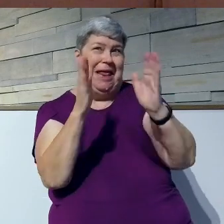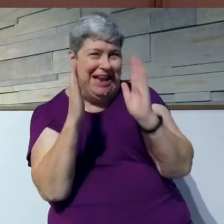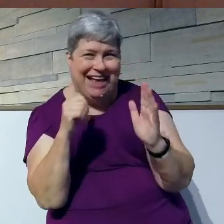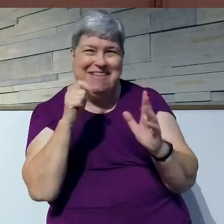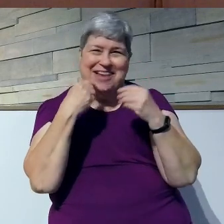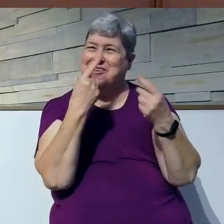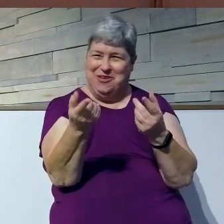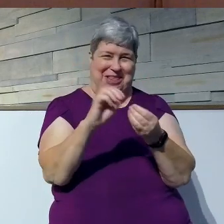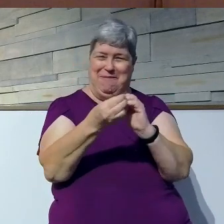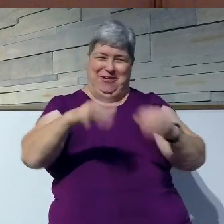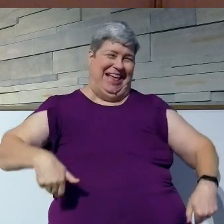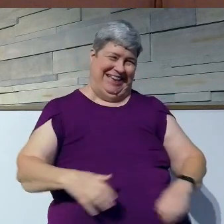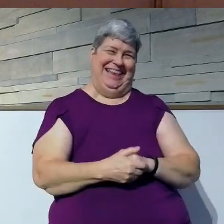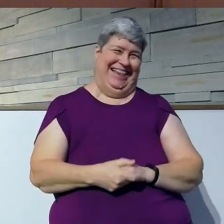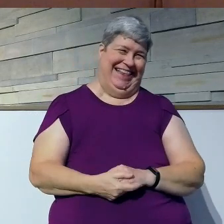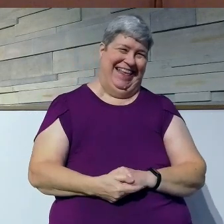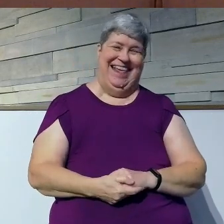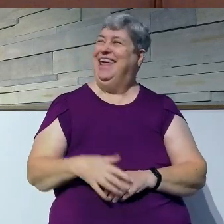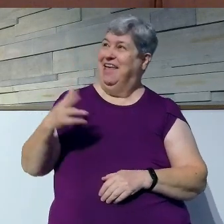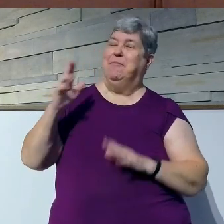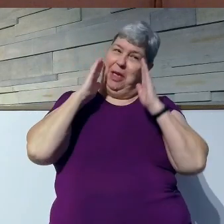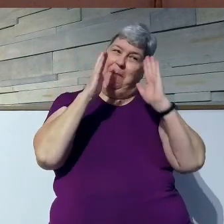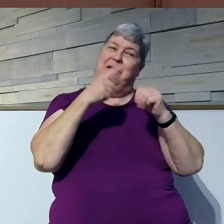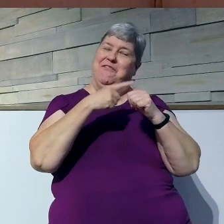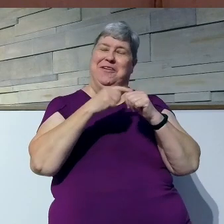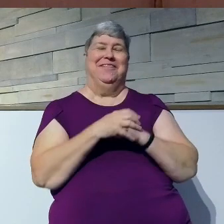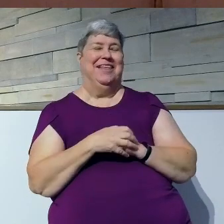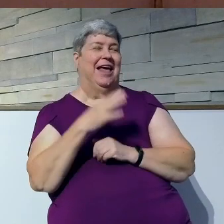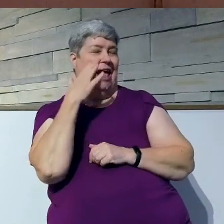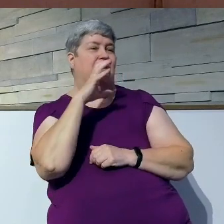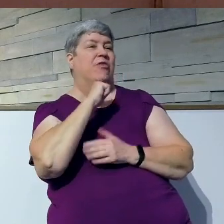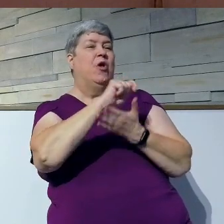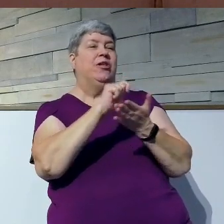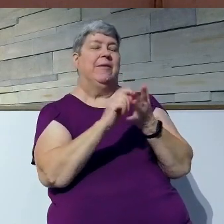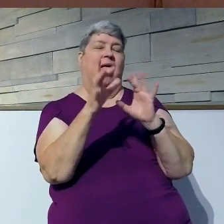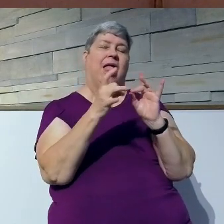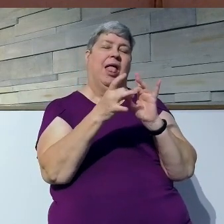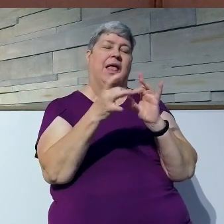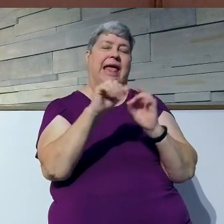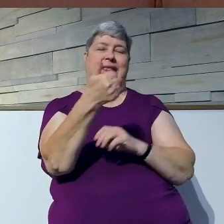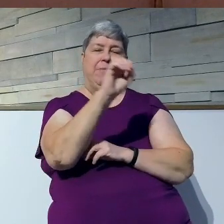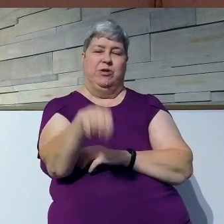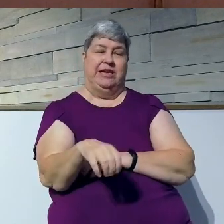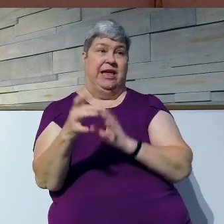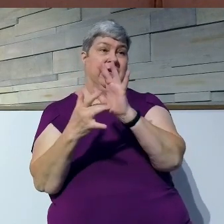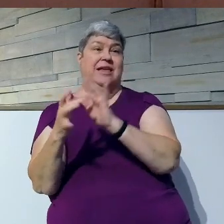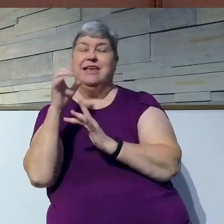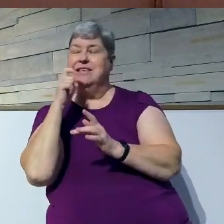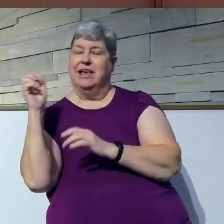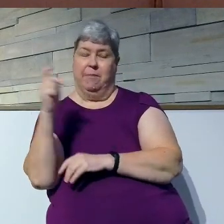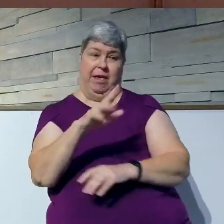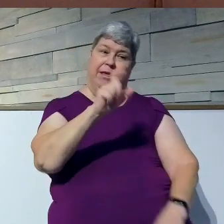given any numbers yet, right? Get to the number, Pastor. Well, listen to this, all right? I know the Old Testament 10% stuff. Jesus didn't come to